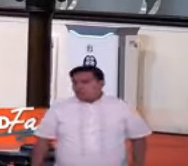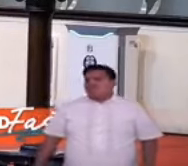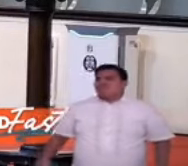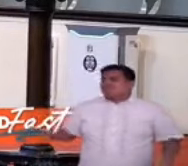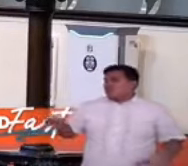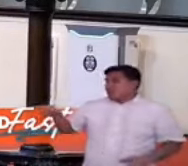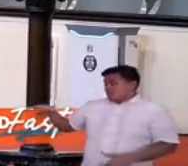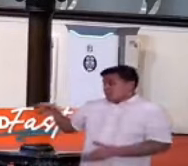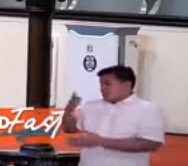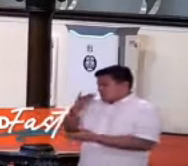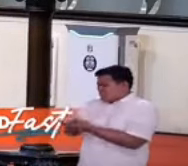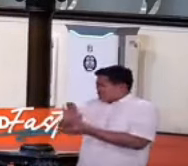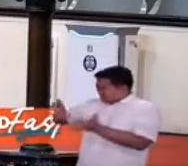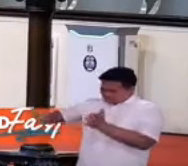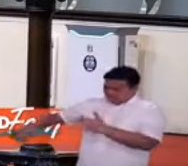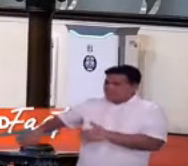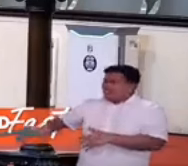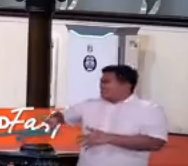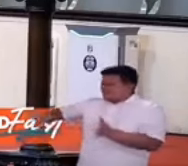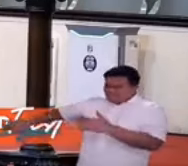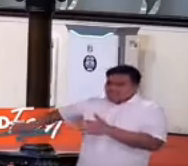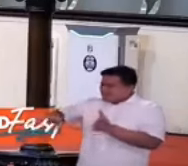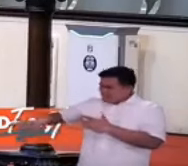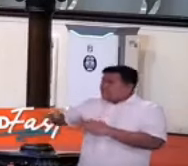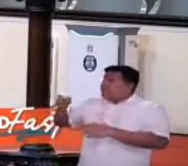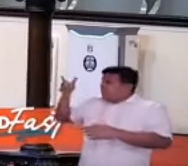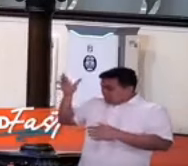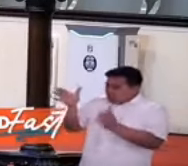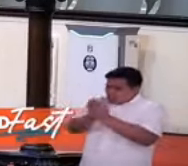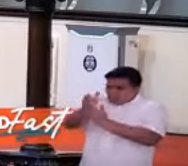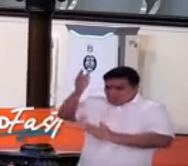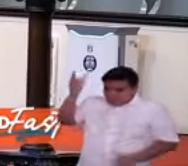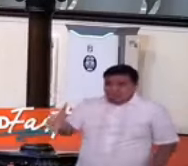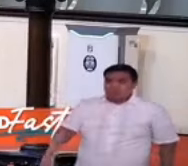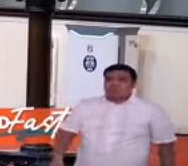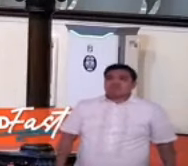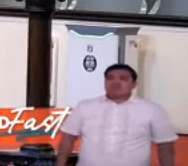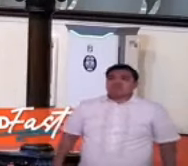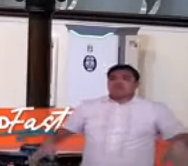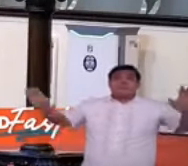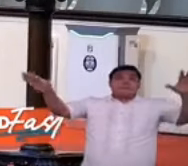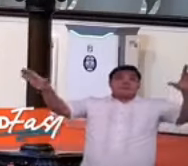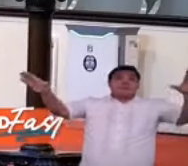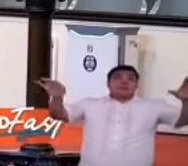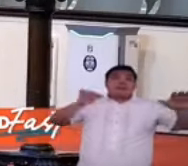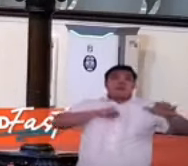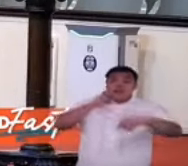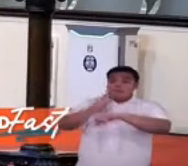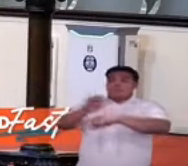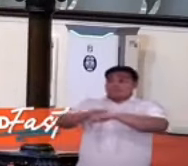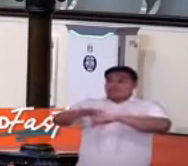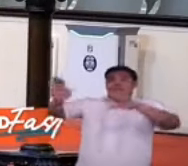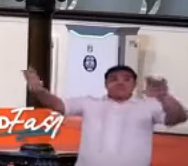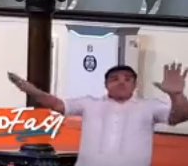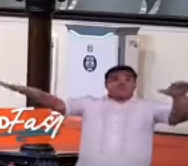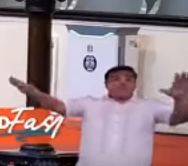Instead of making a solution, you have made matters worse. I'm warning you, I'm not against Facebook, although